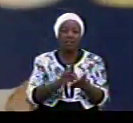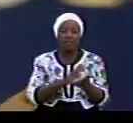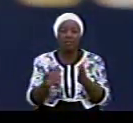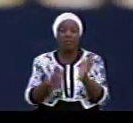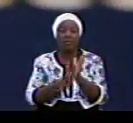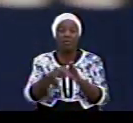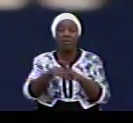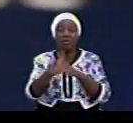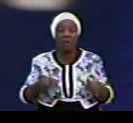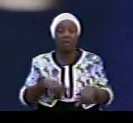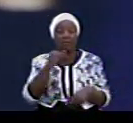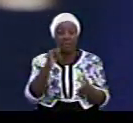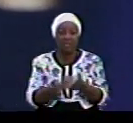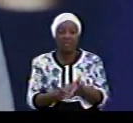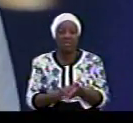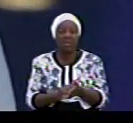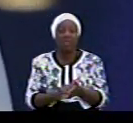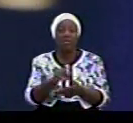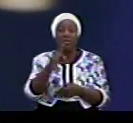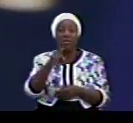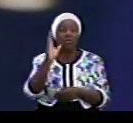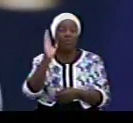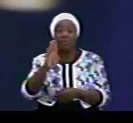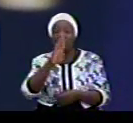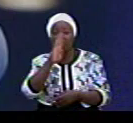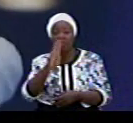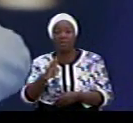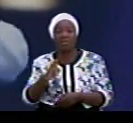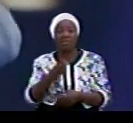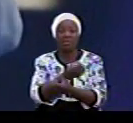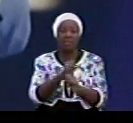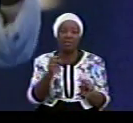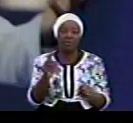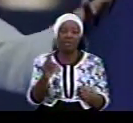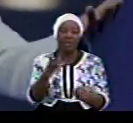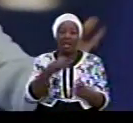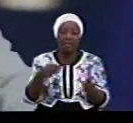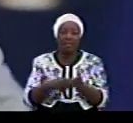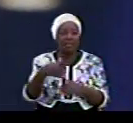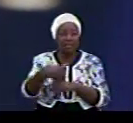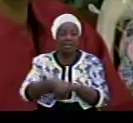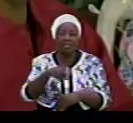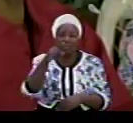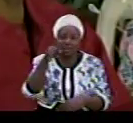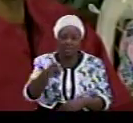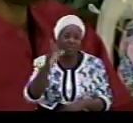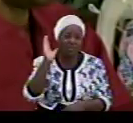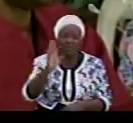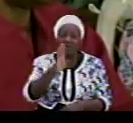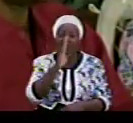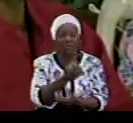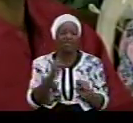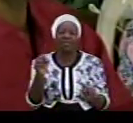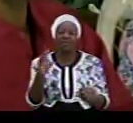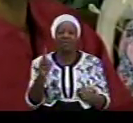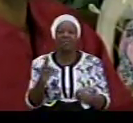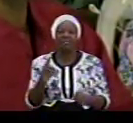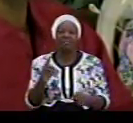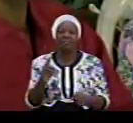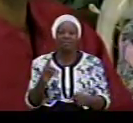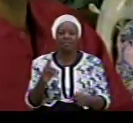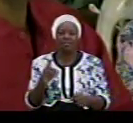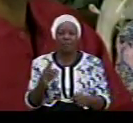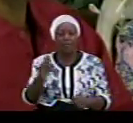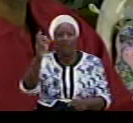that your will be saved. And tonight, your will be saved. Satan